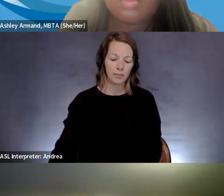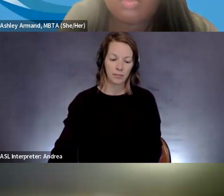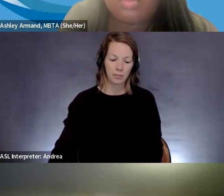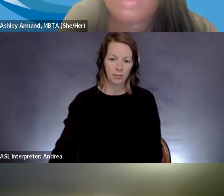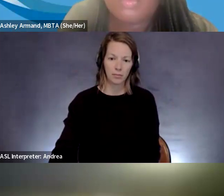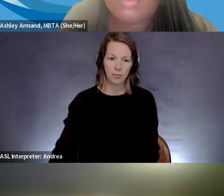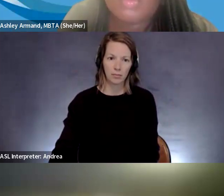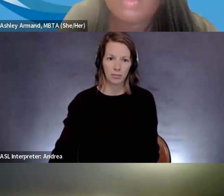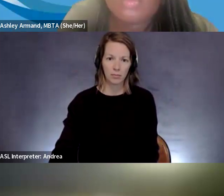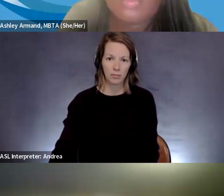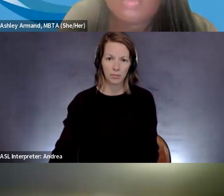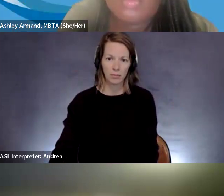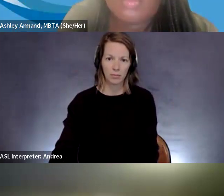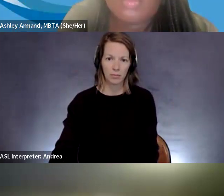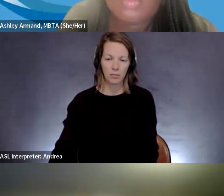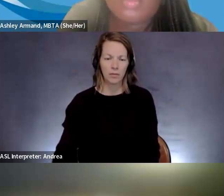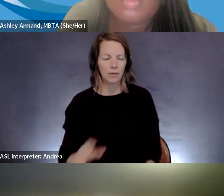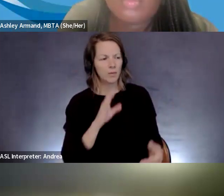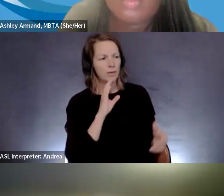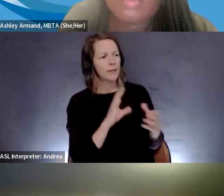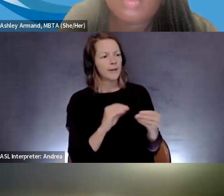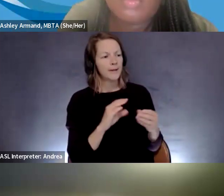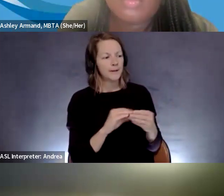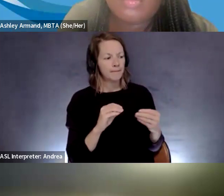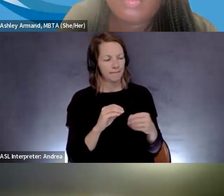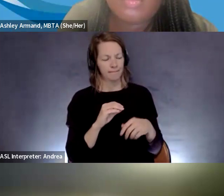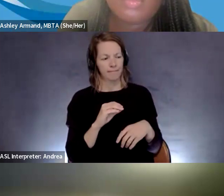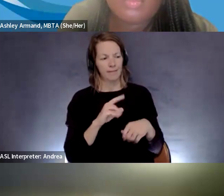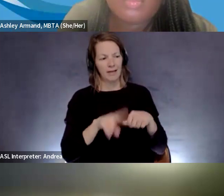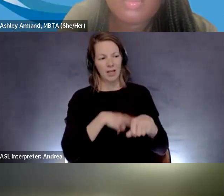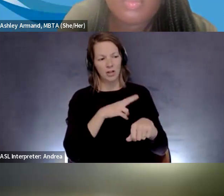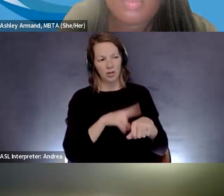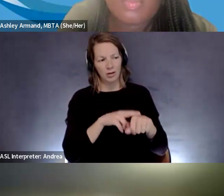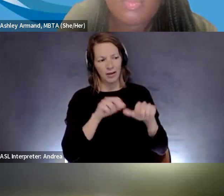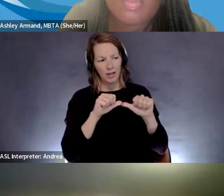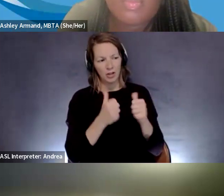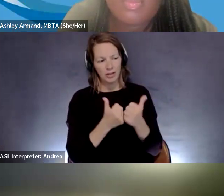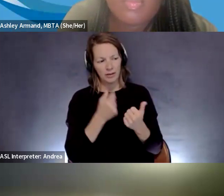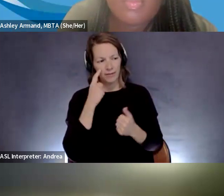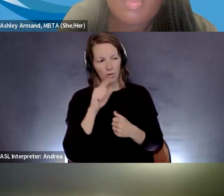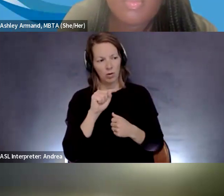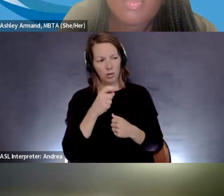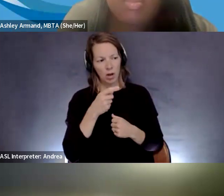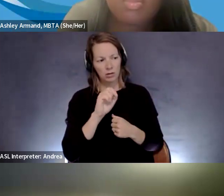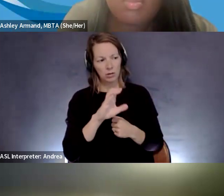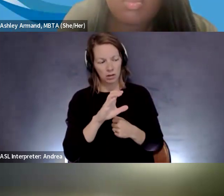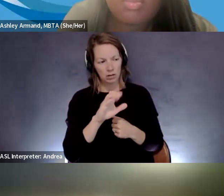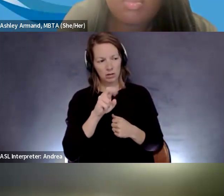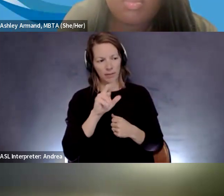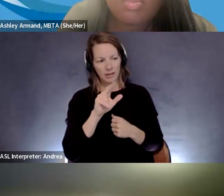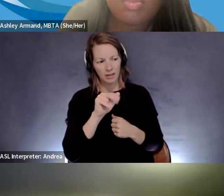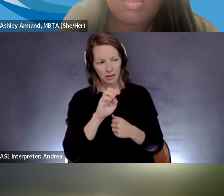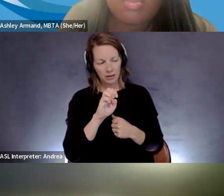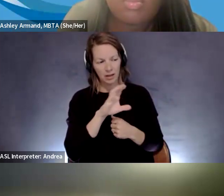I want to point out that the National Agency for Toxic Substances and Disease Registry